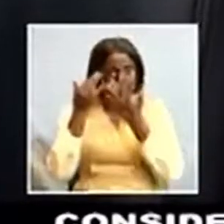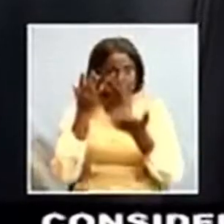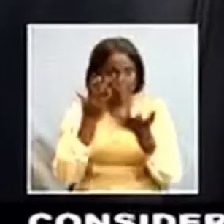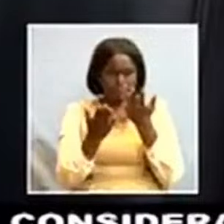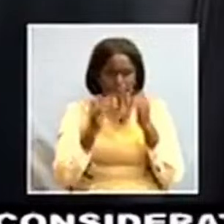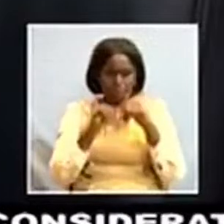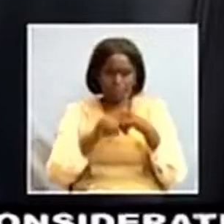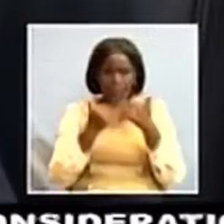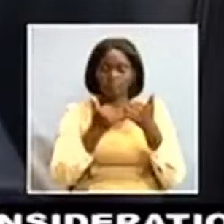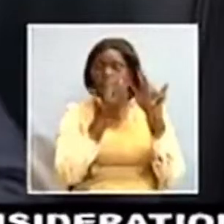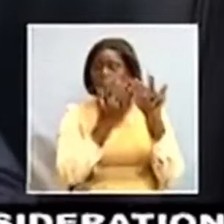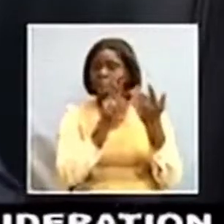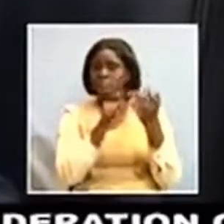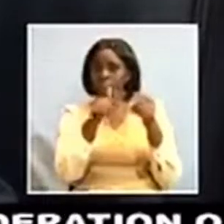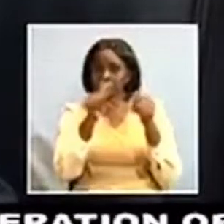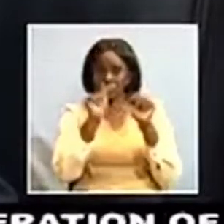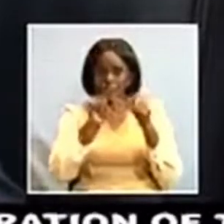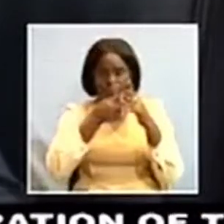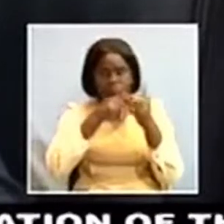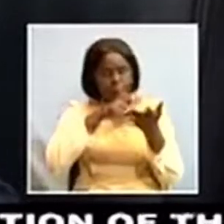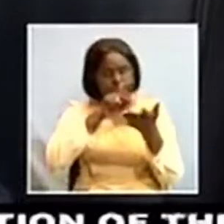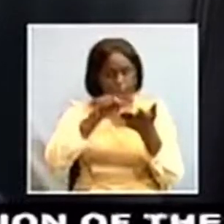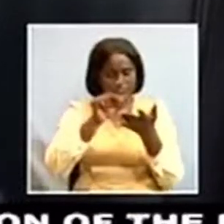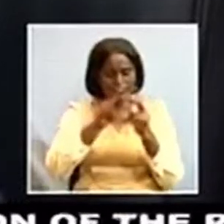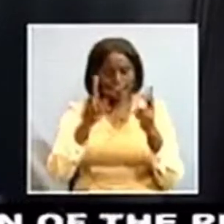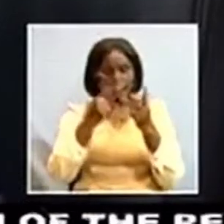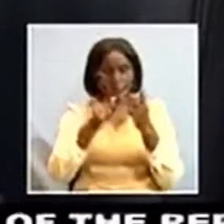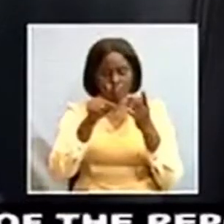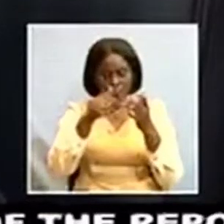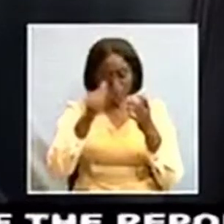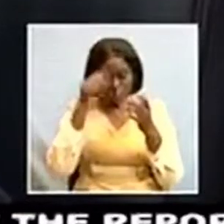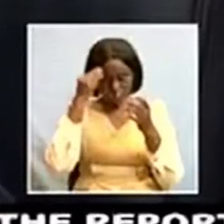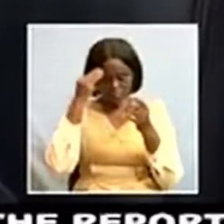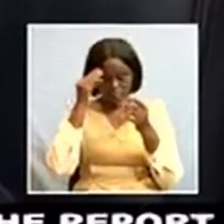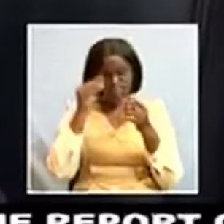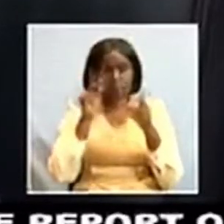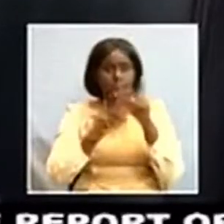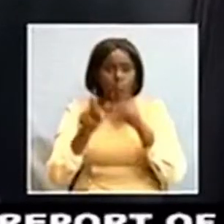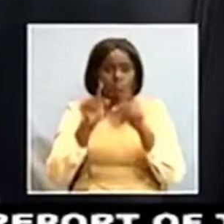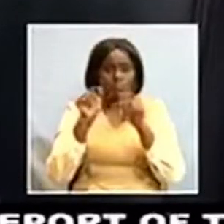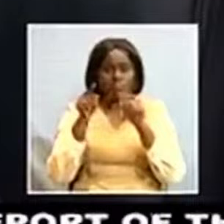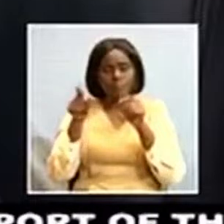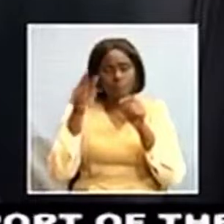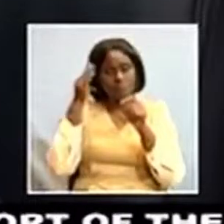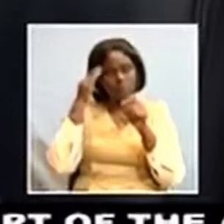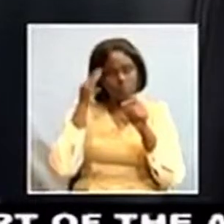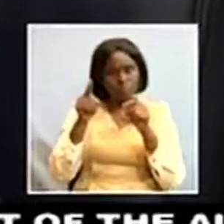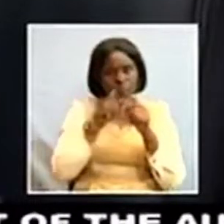as we are waiting, you begin payments so that they know that the client is serious.